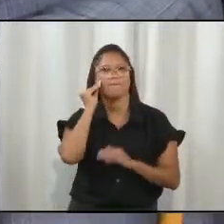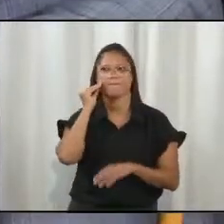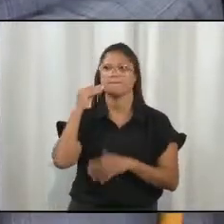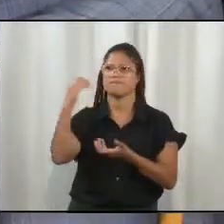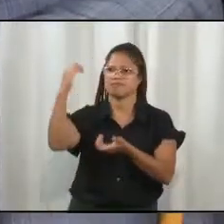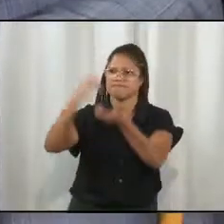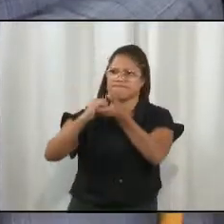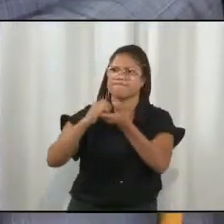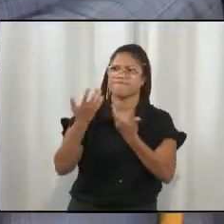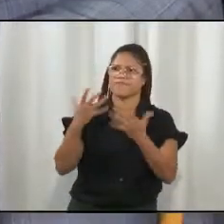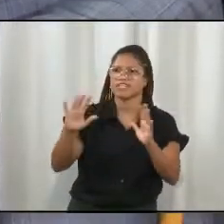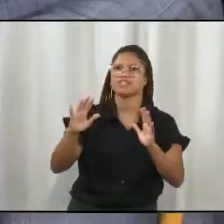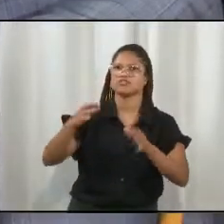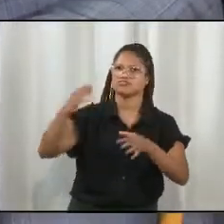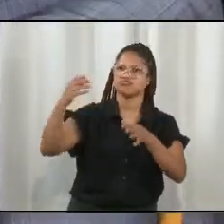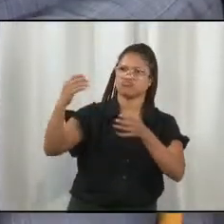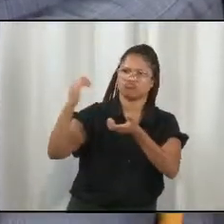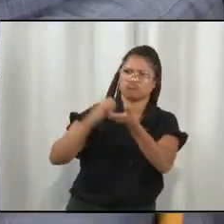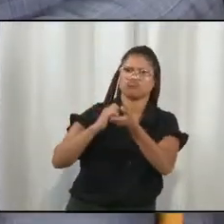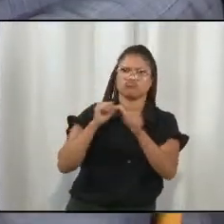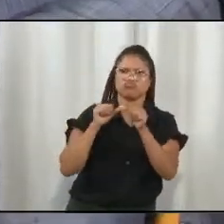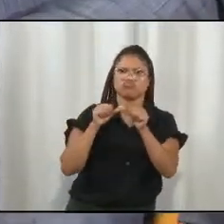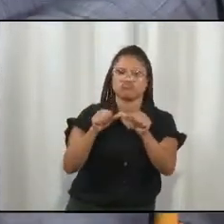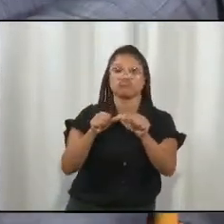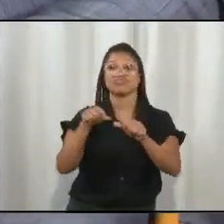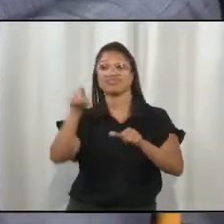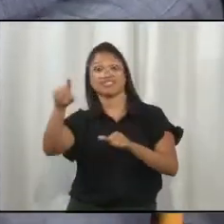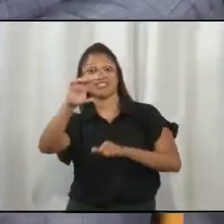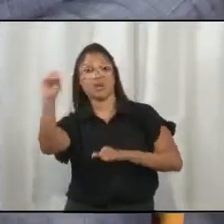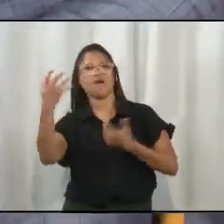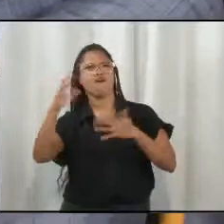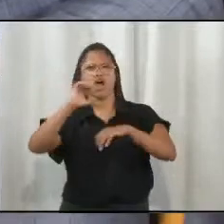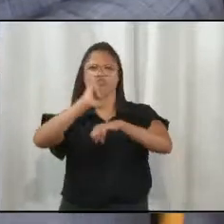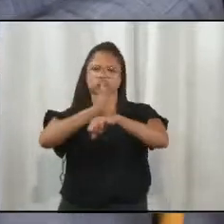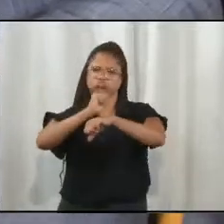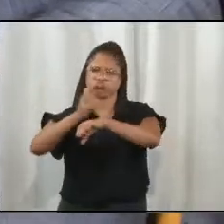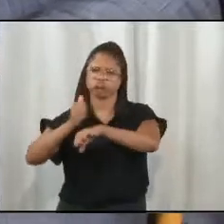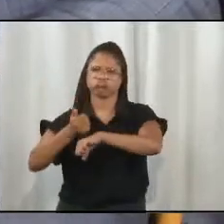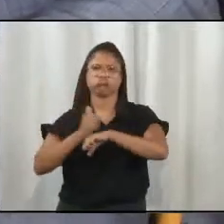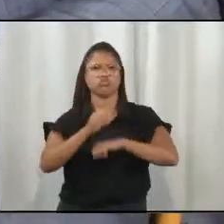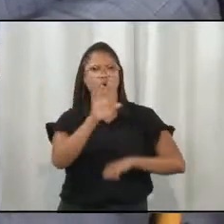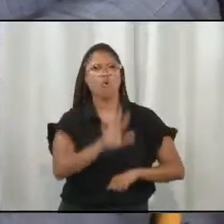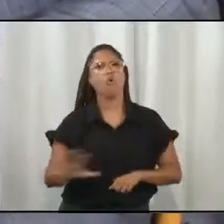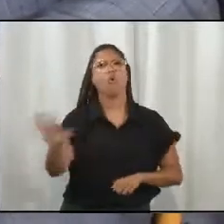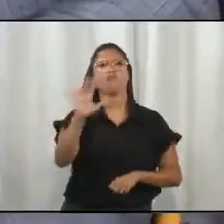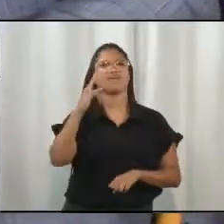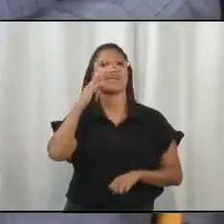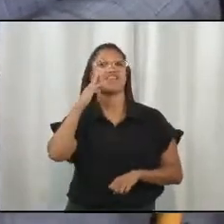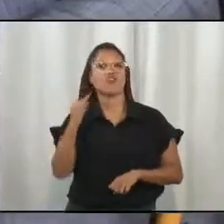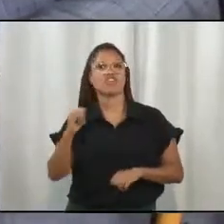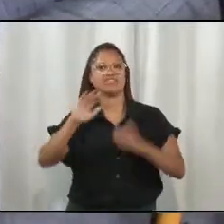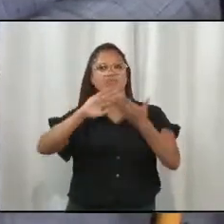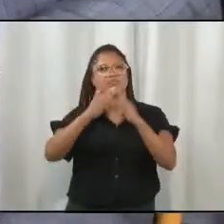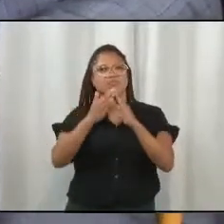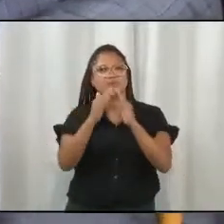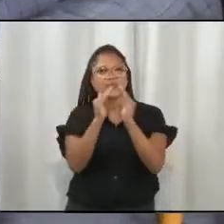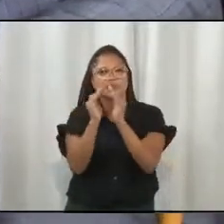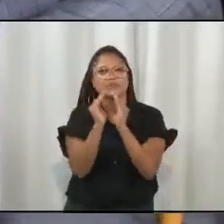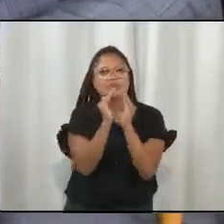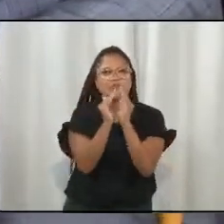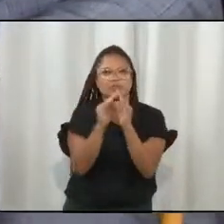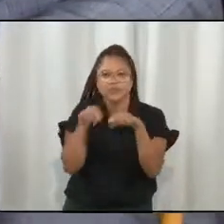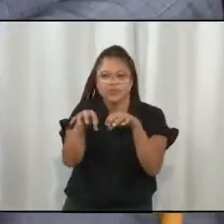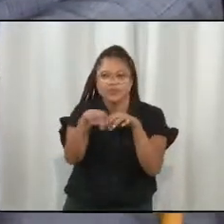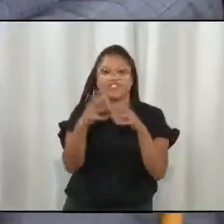lot of similar projects in California, in other California cities. And then we've also are able to provide the quality